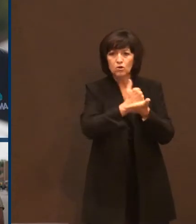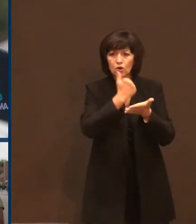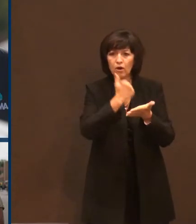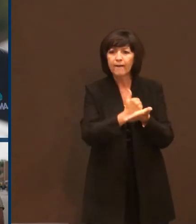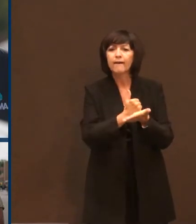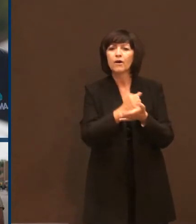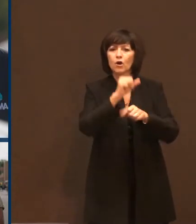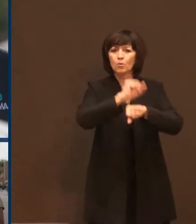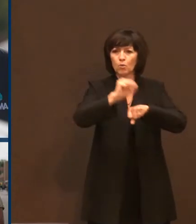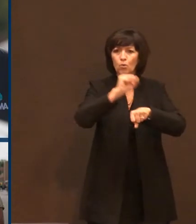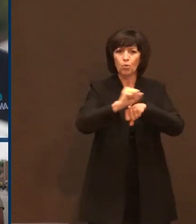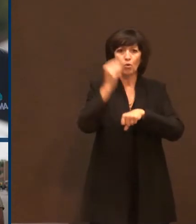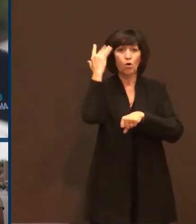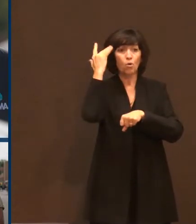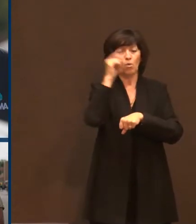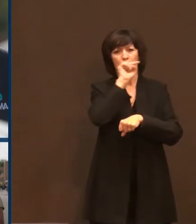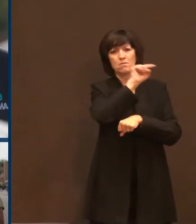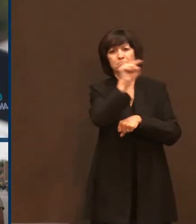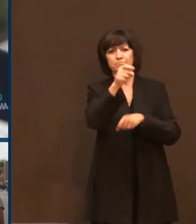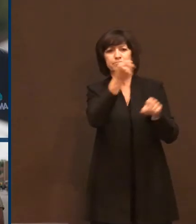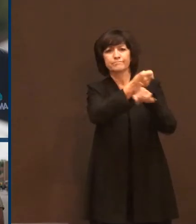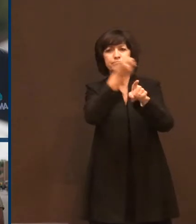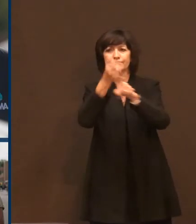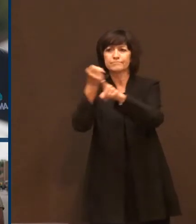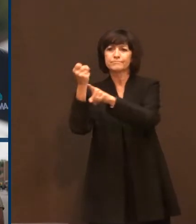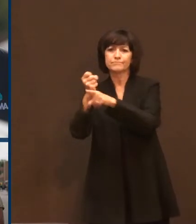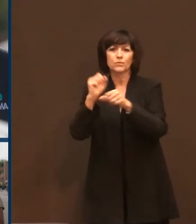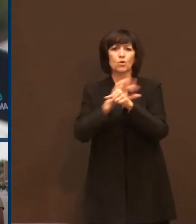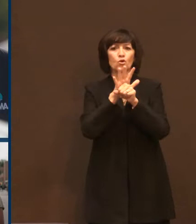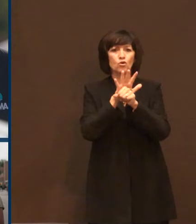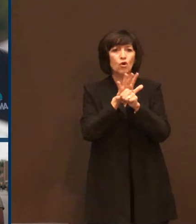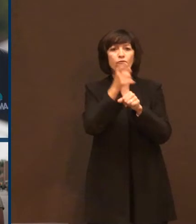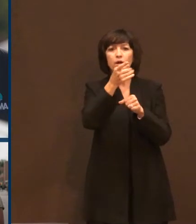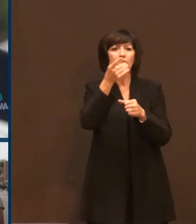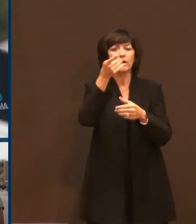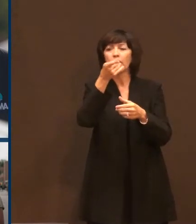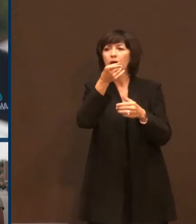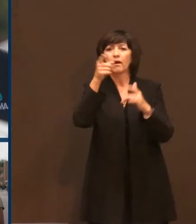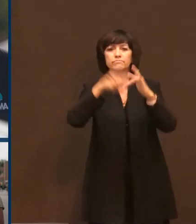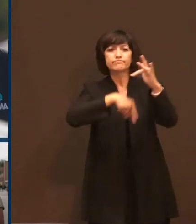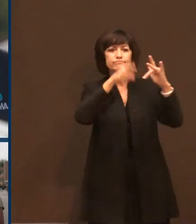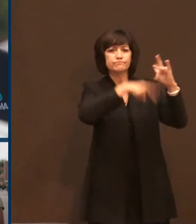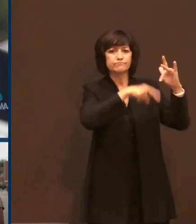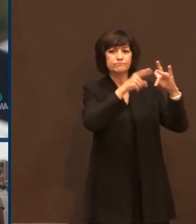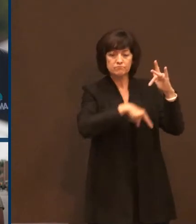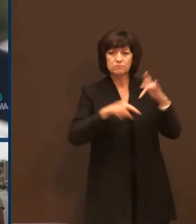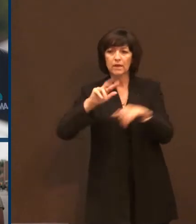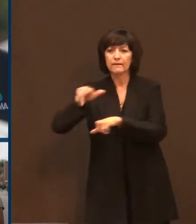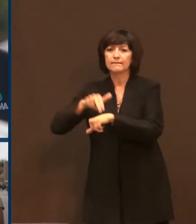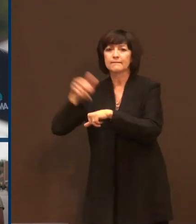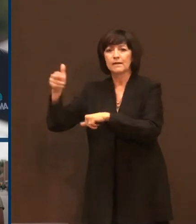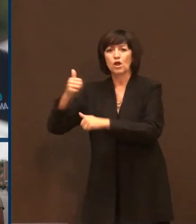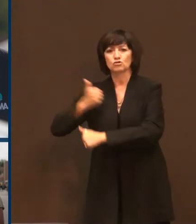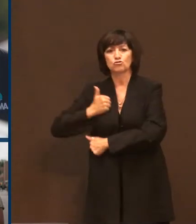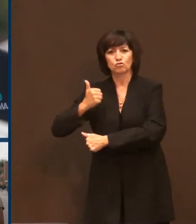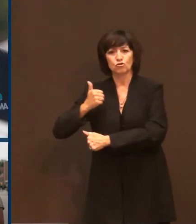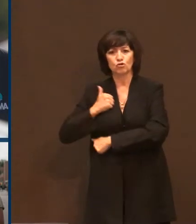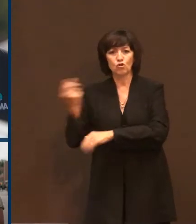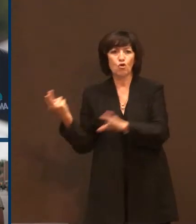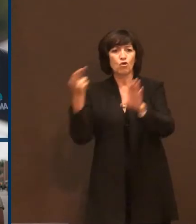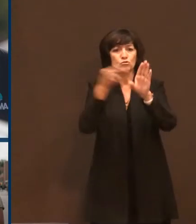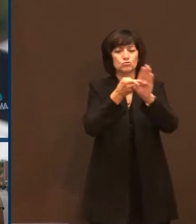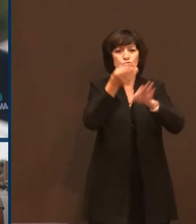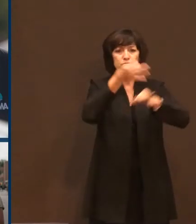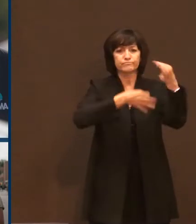children. They've helped us with contact tracing. You name it. Whenever we've needed their help, General Mike Barry and